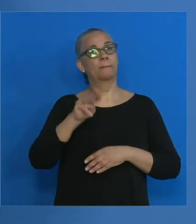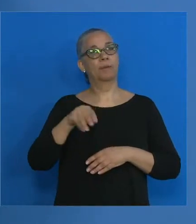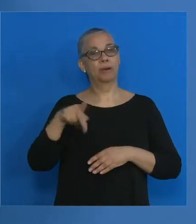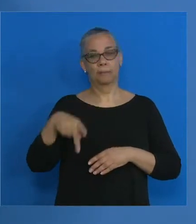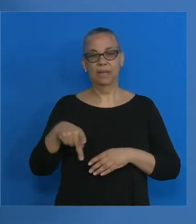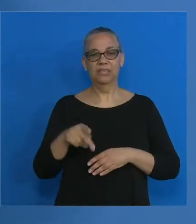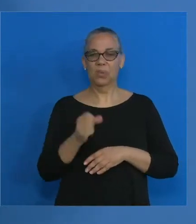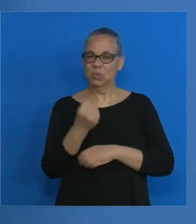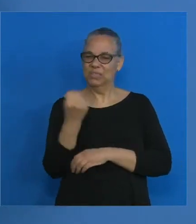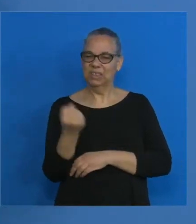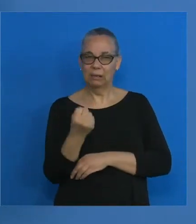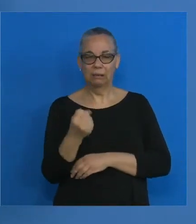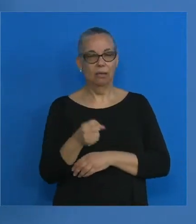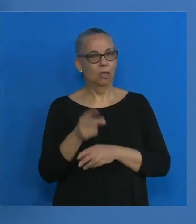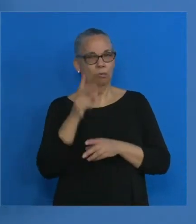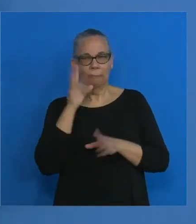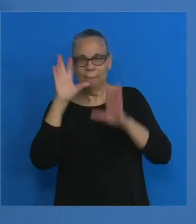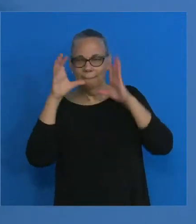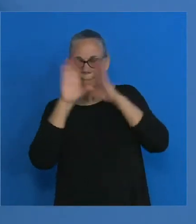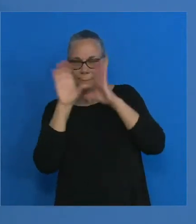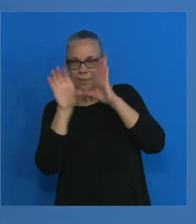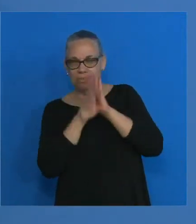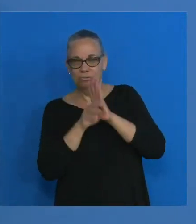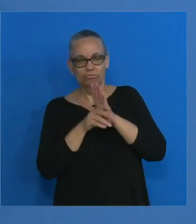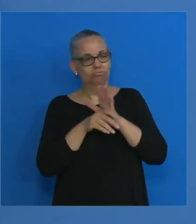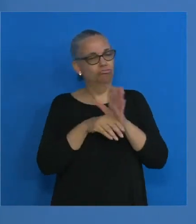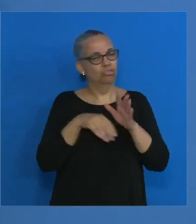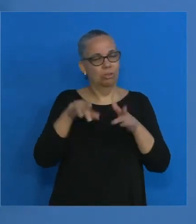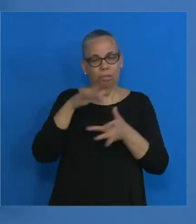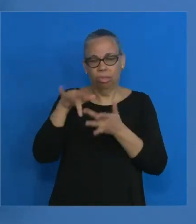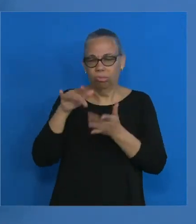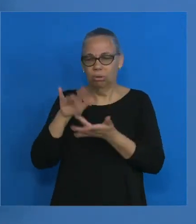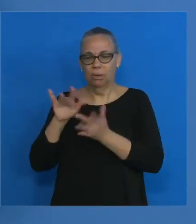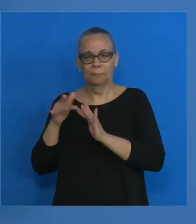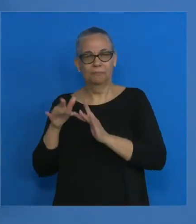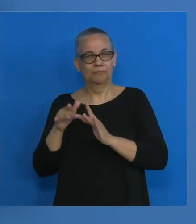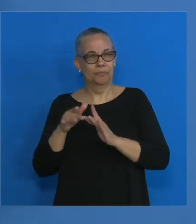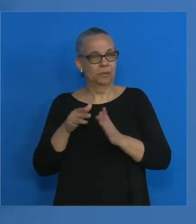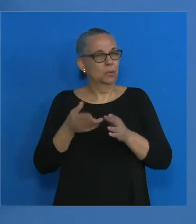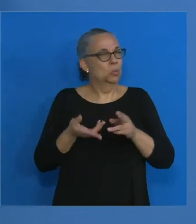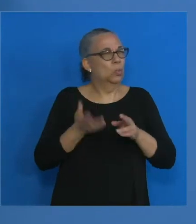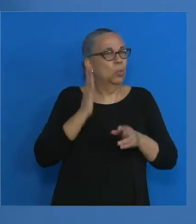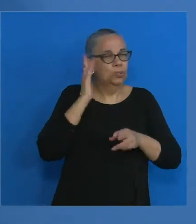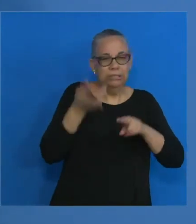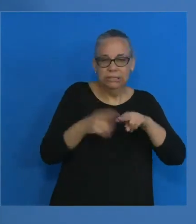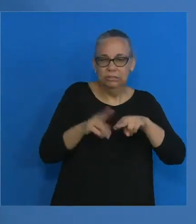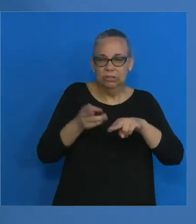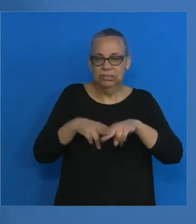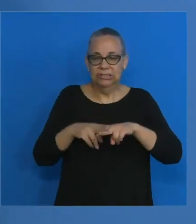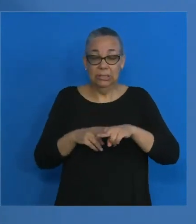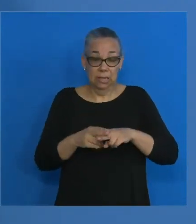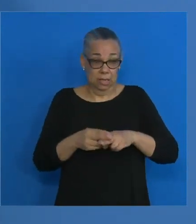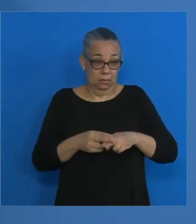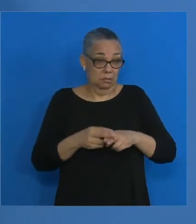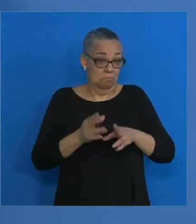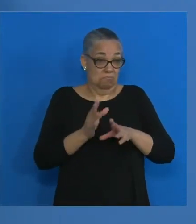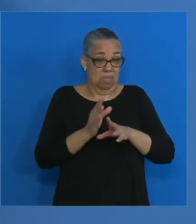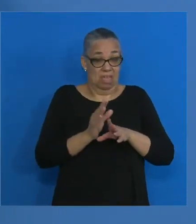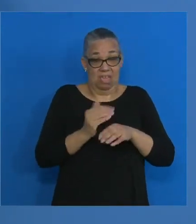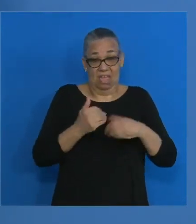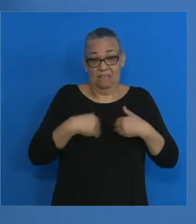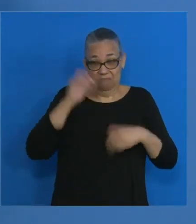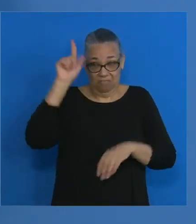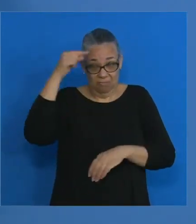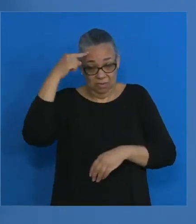media. Will the sudden rise in active cases prompt government to increasing pop-up testing options and